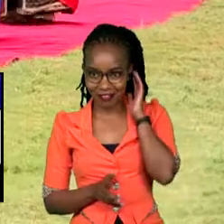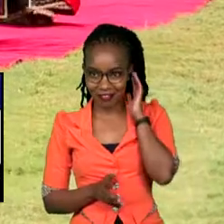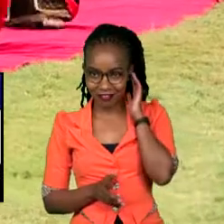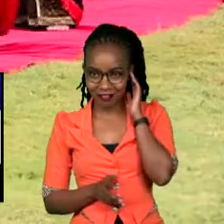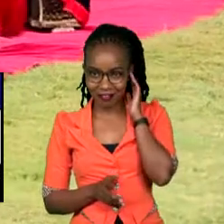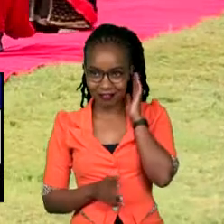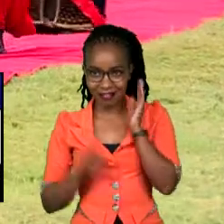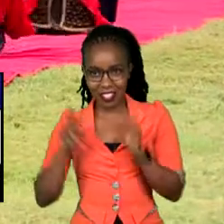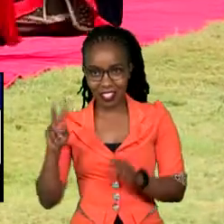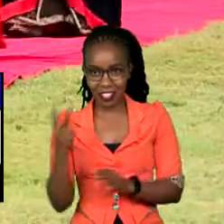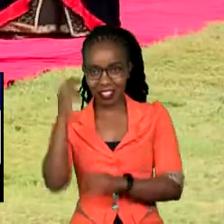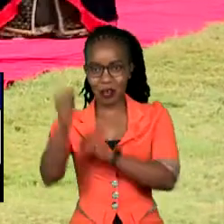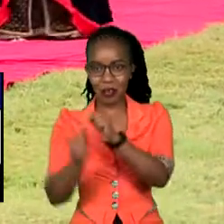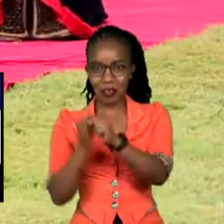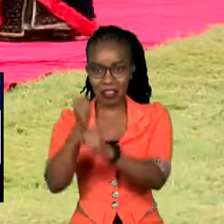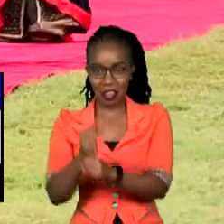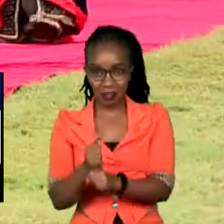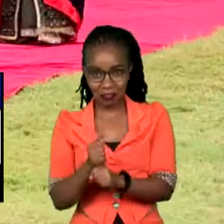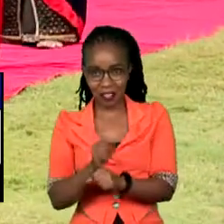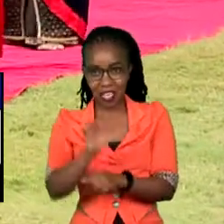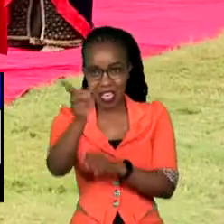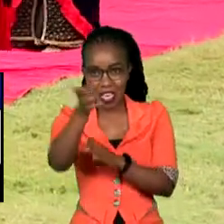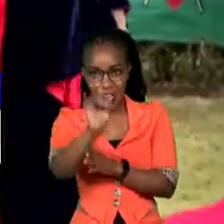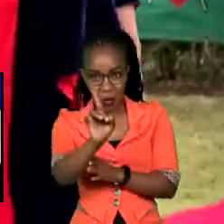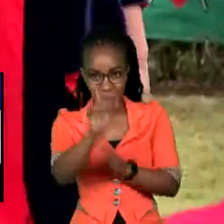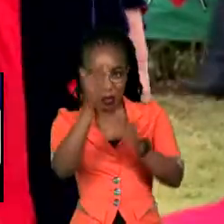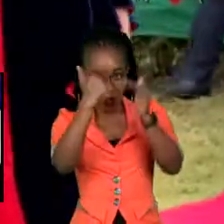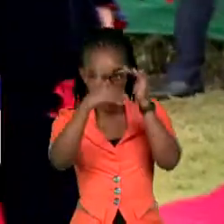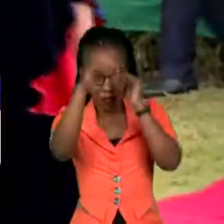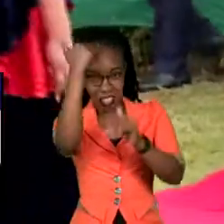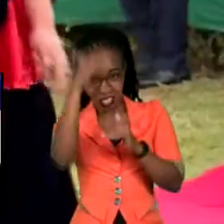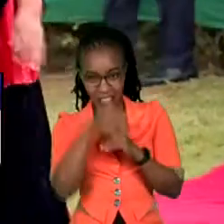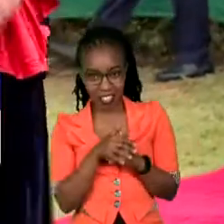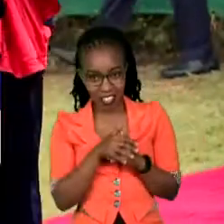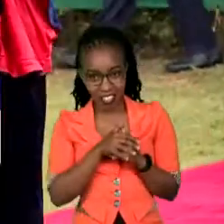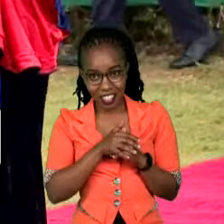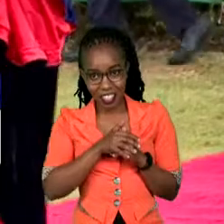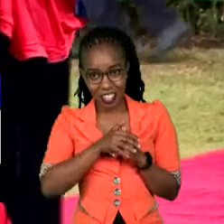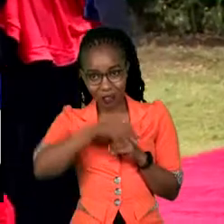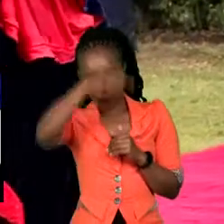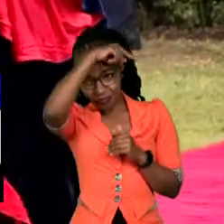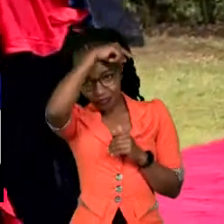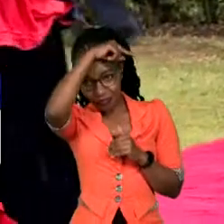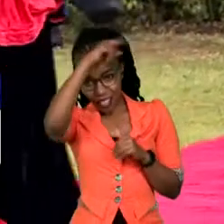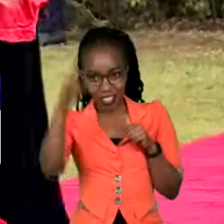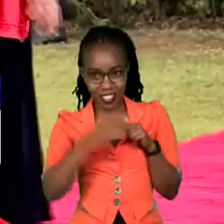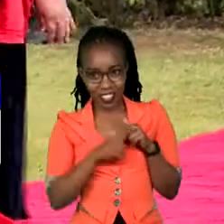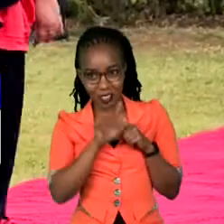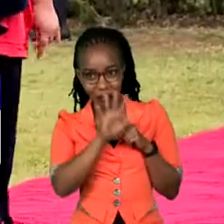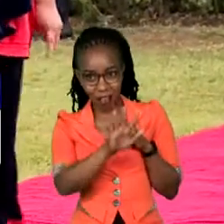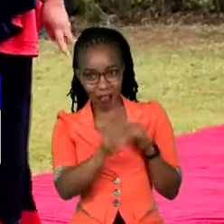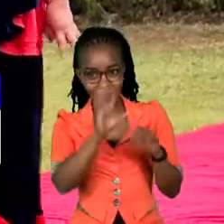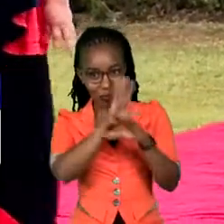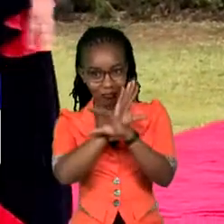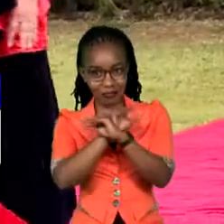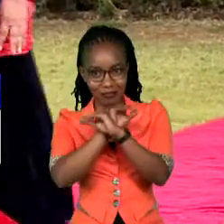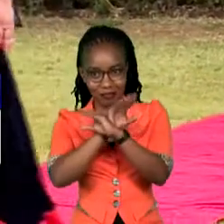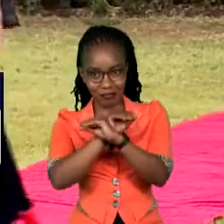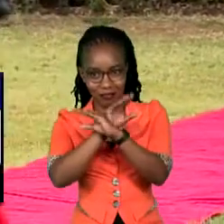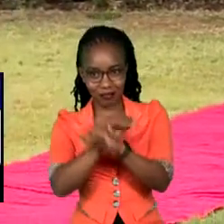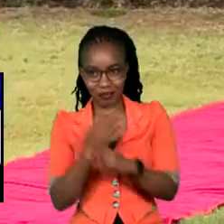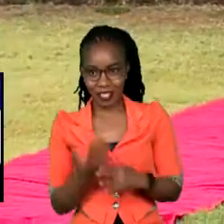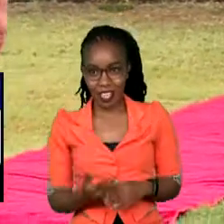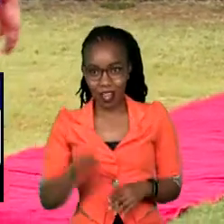For the second year running, the University of Nairobi has conducted its 65th graduation ceremony virtually. Today, more